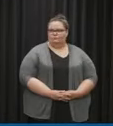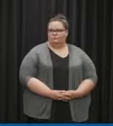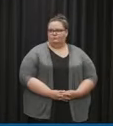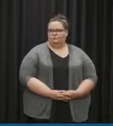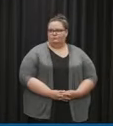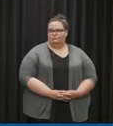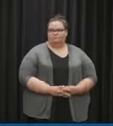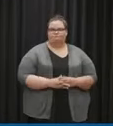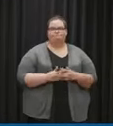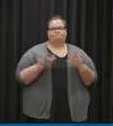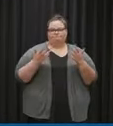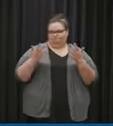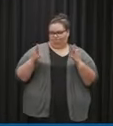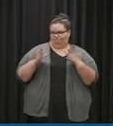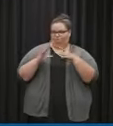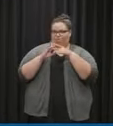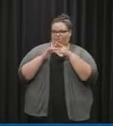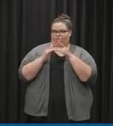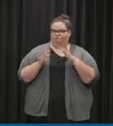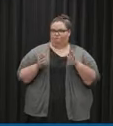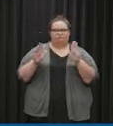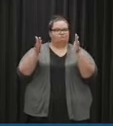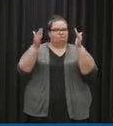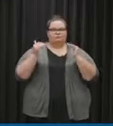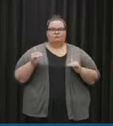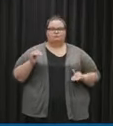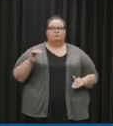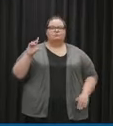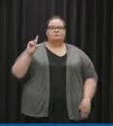to find some answers. Mathieu?